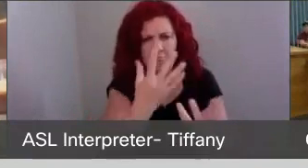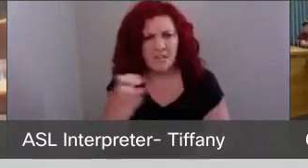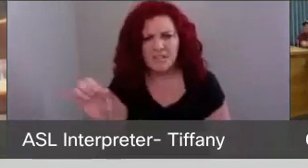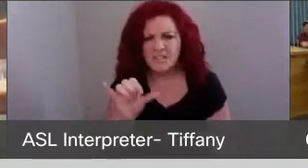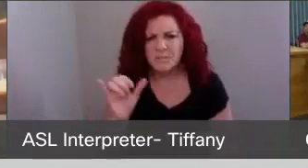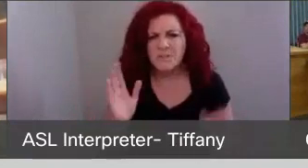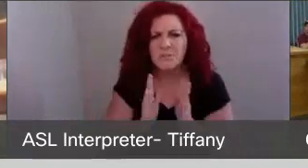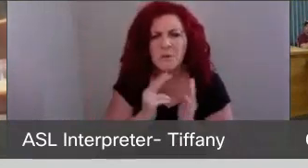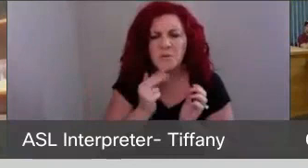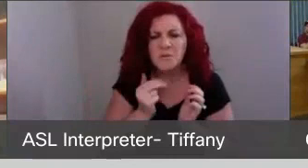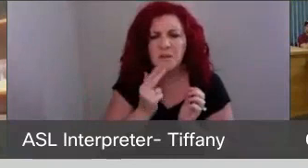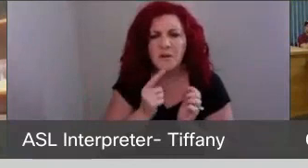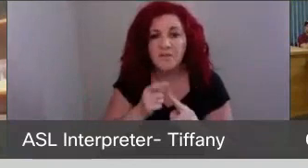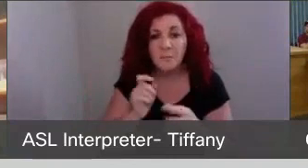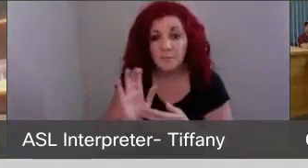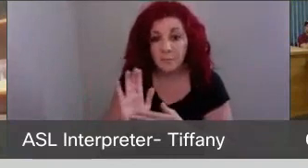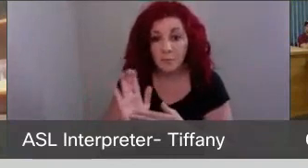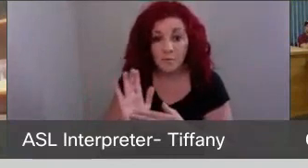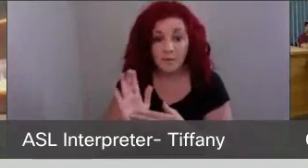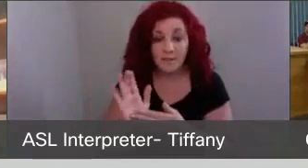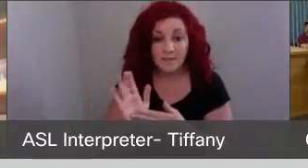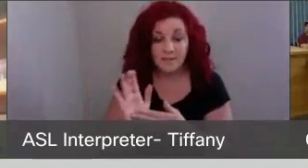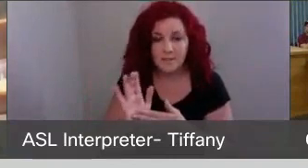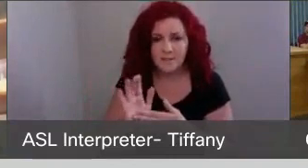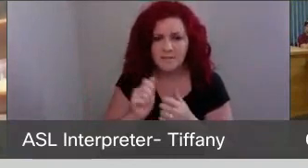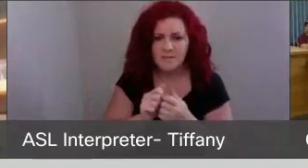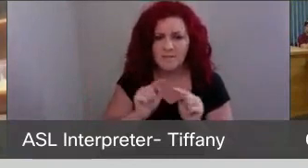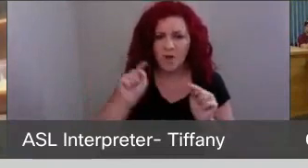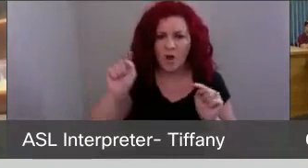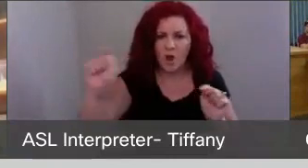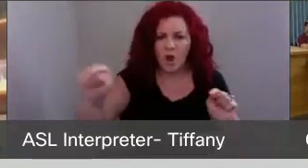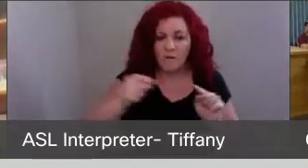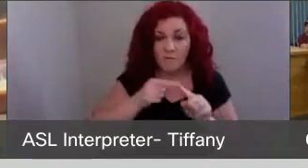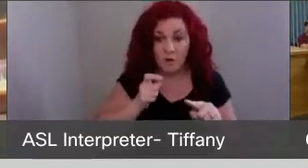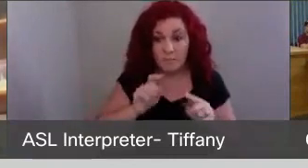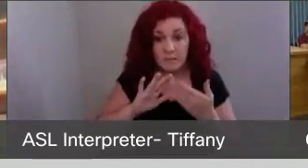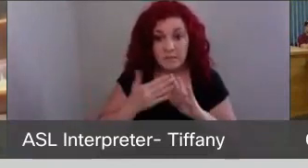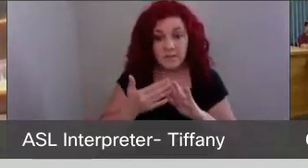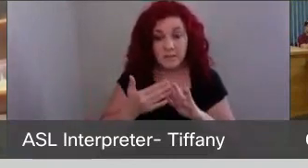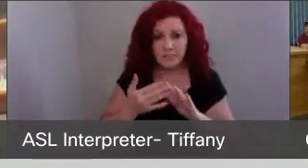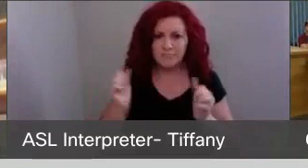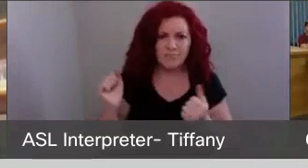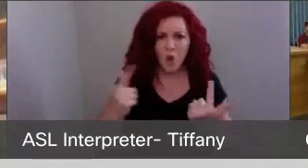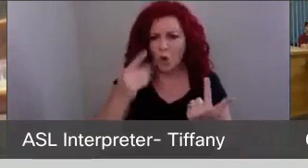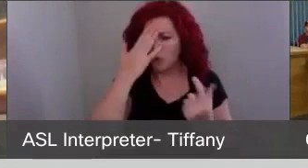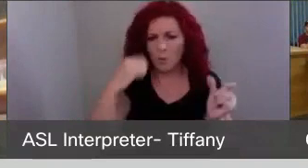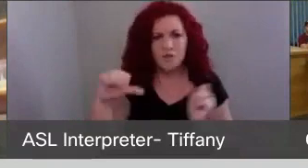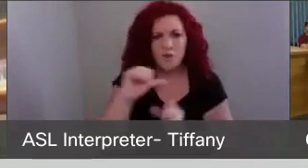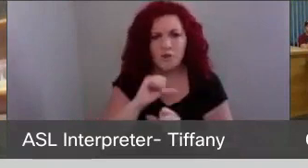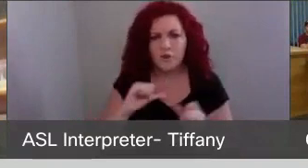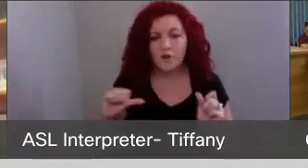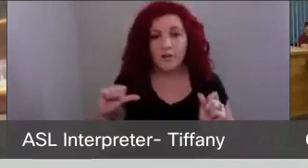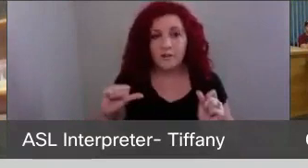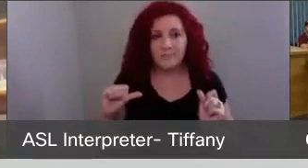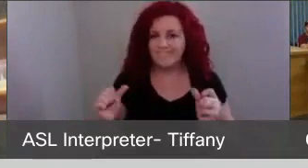little towns depicted in the movies that are far away from any city where everyone knows everyone, and in